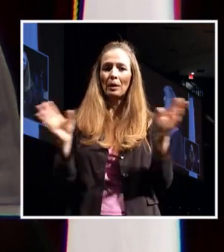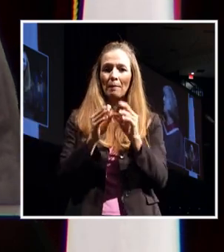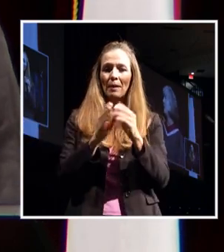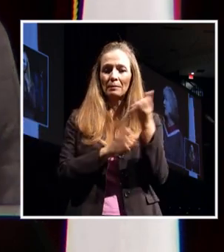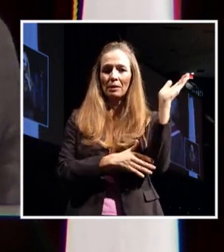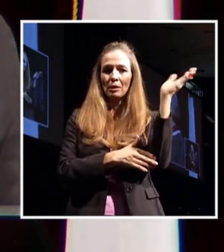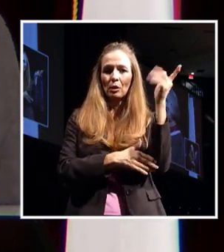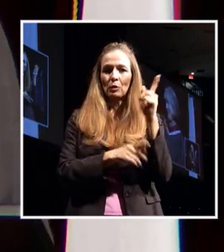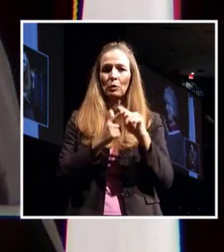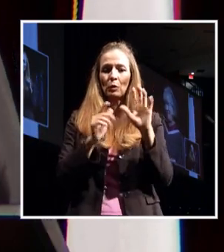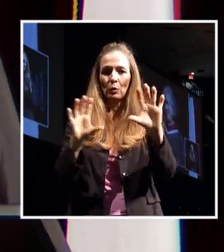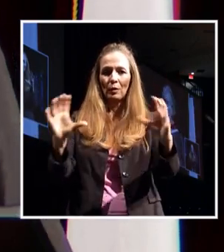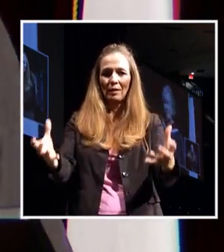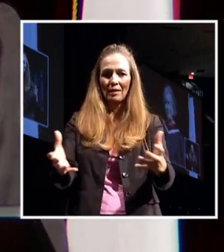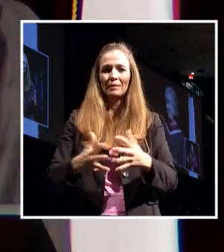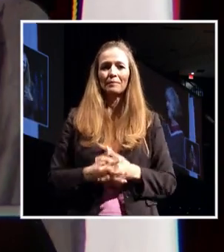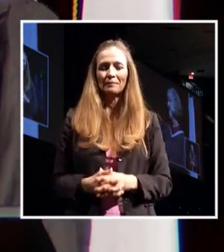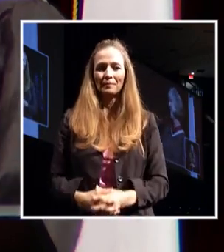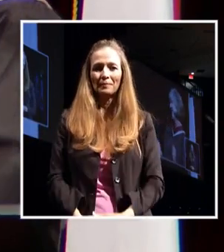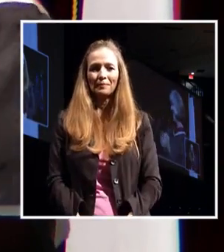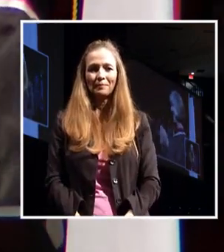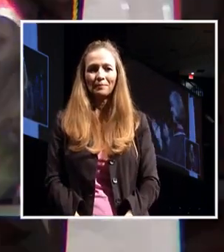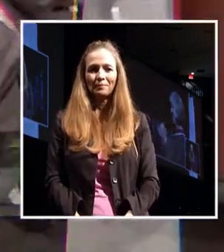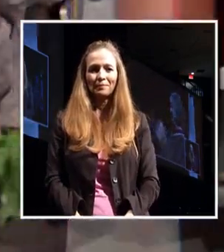address to your class.